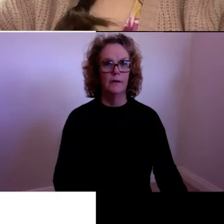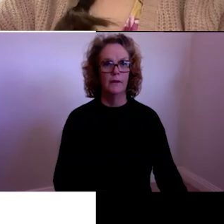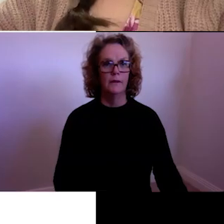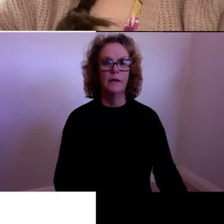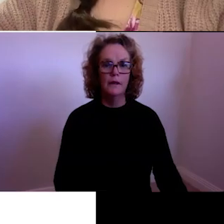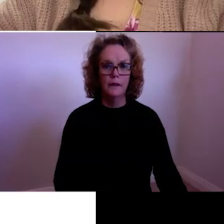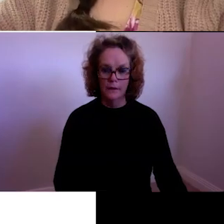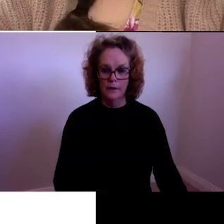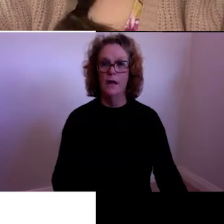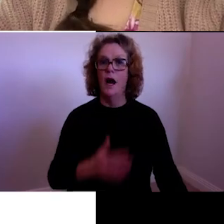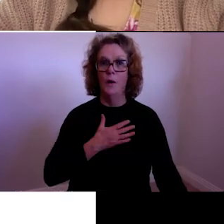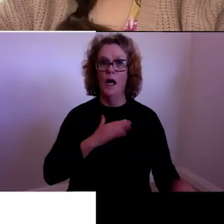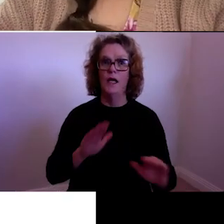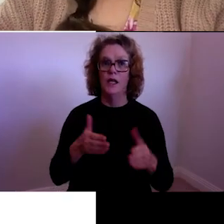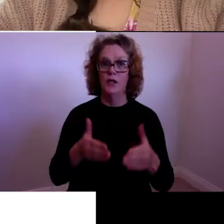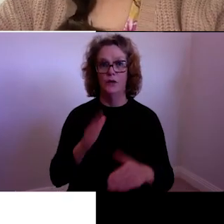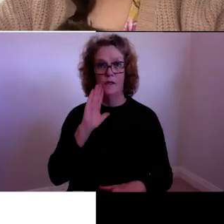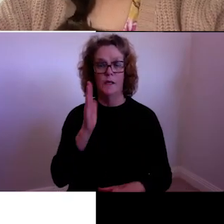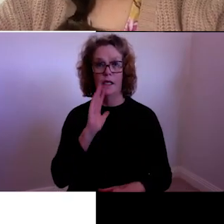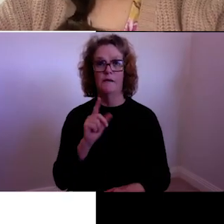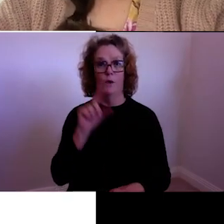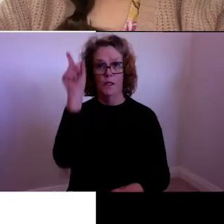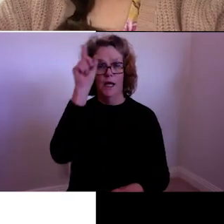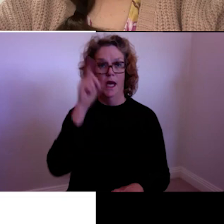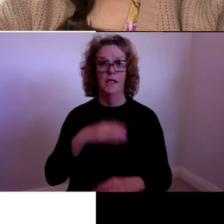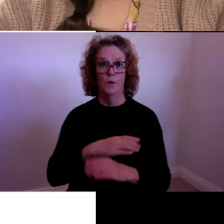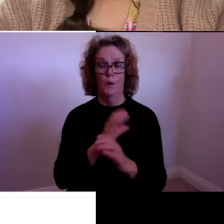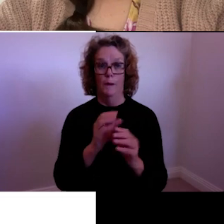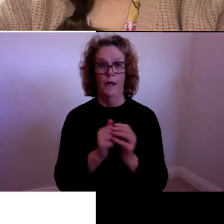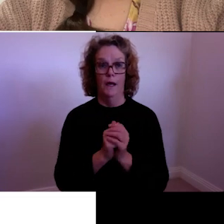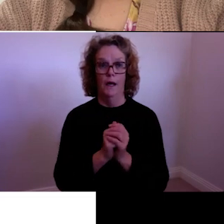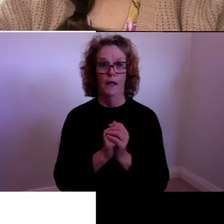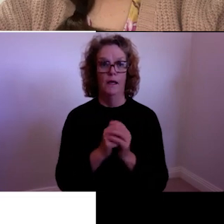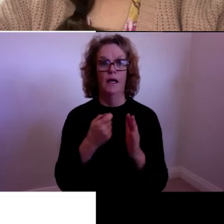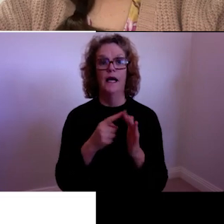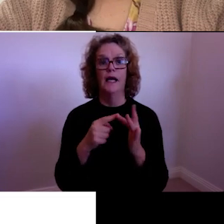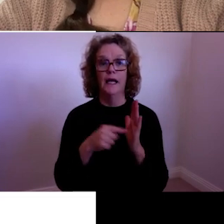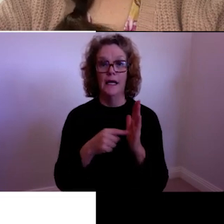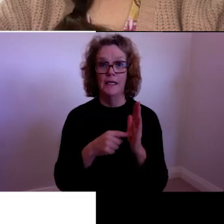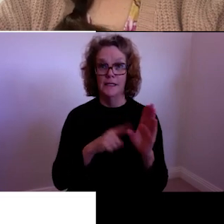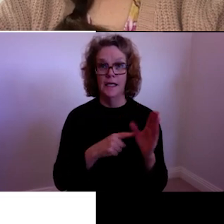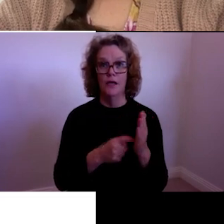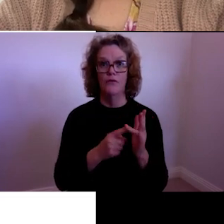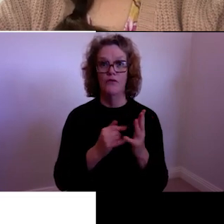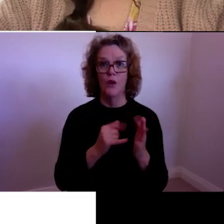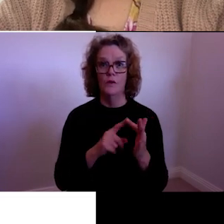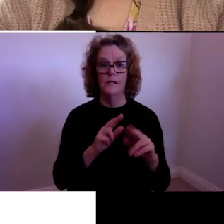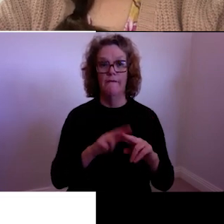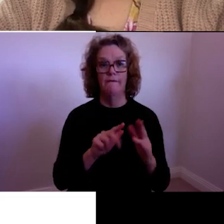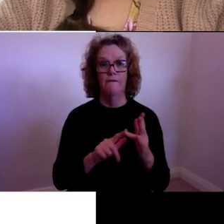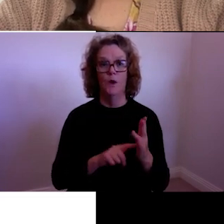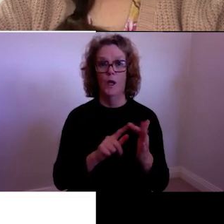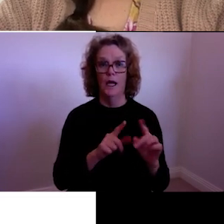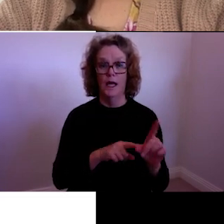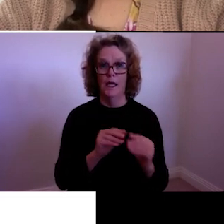I would like to introduce your speakers for today's webinar. We are joined by Kitty Rose Foley, the team leader of the